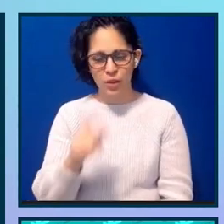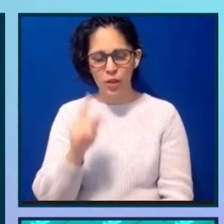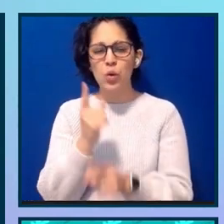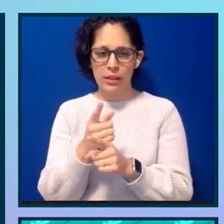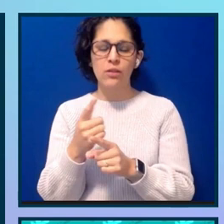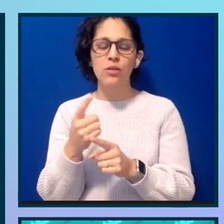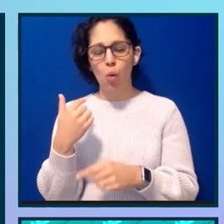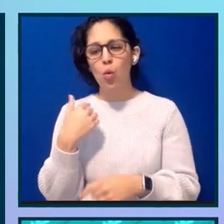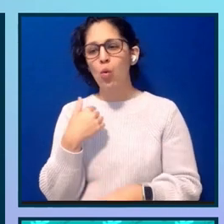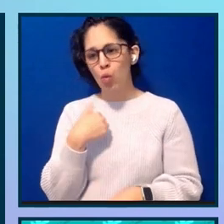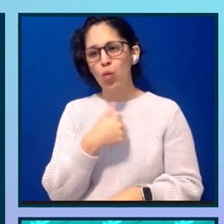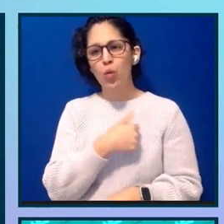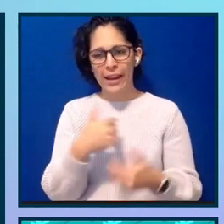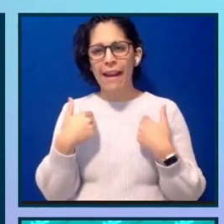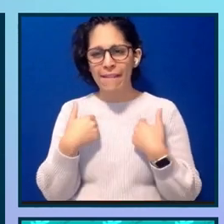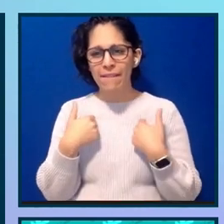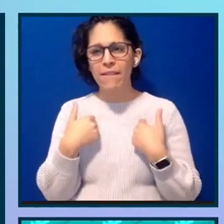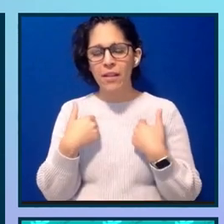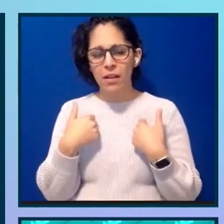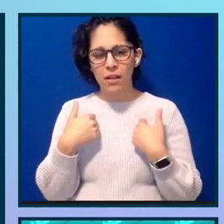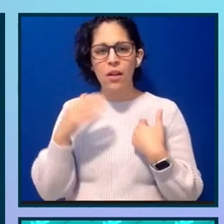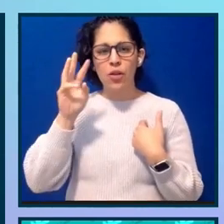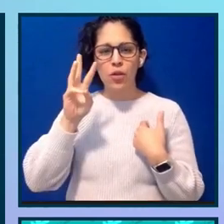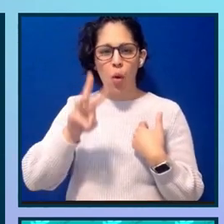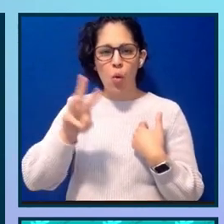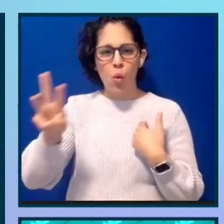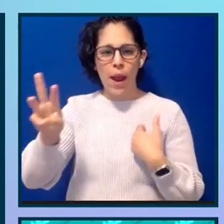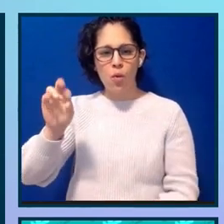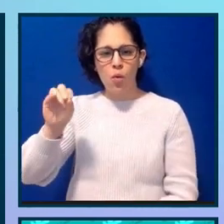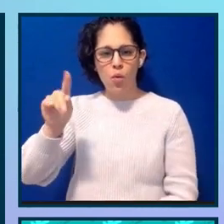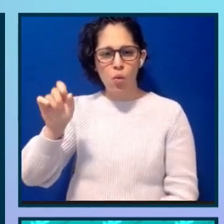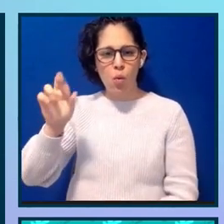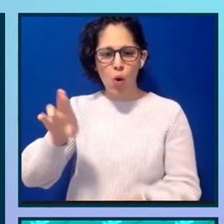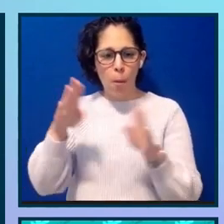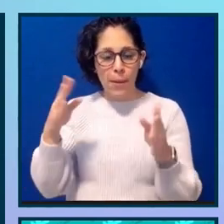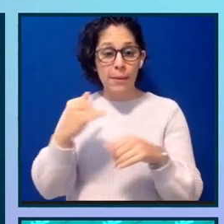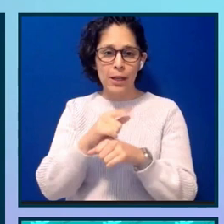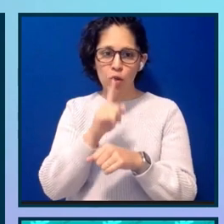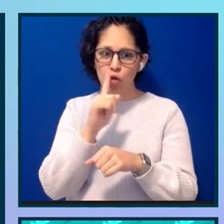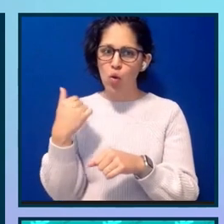We have the web rotor open. Let's just make sure we're in the right place.